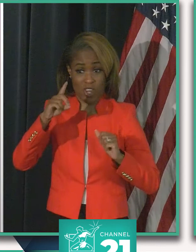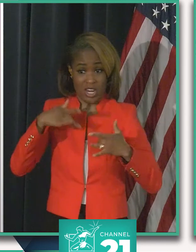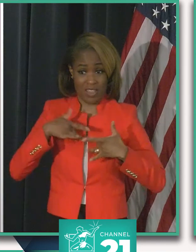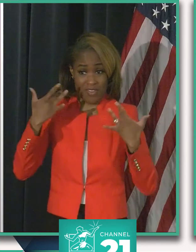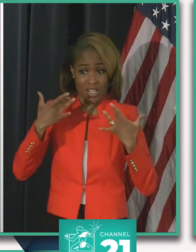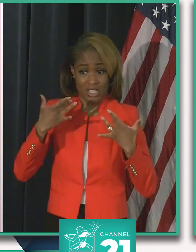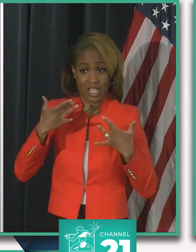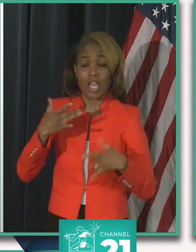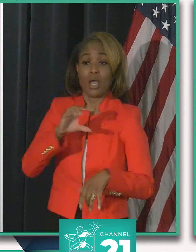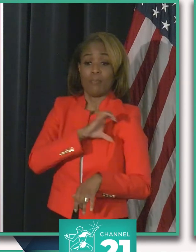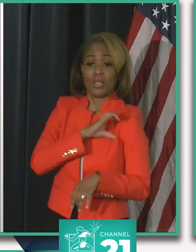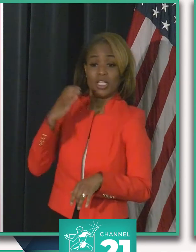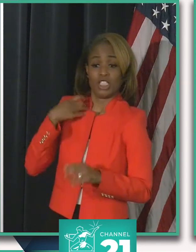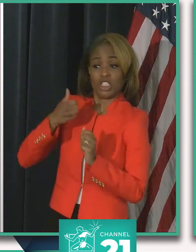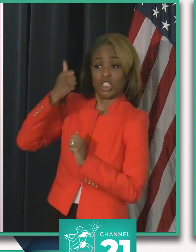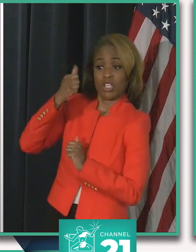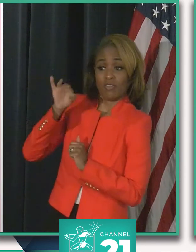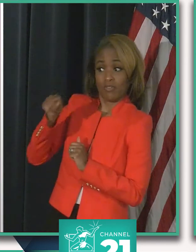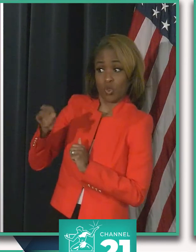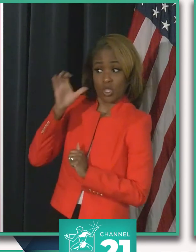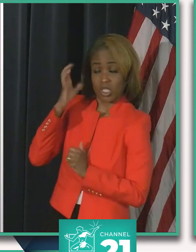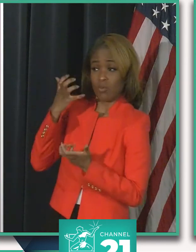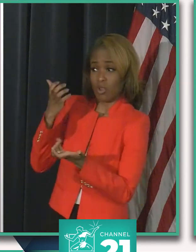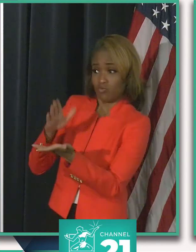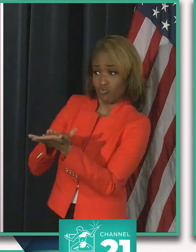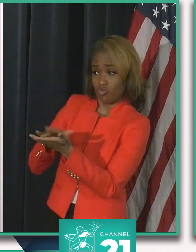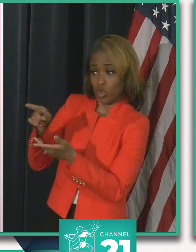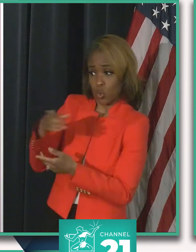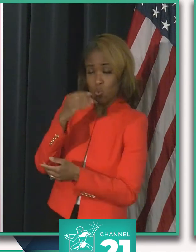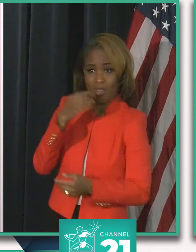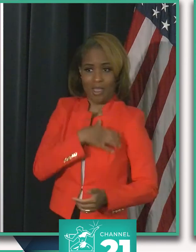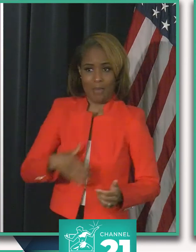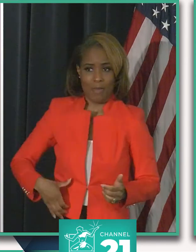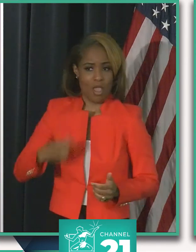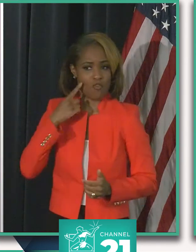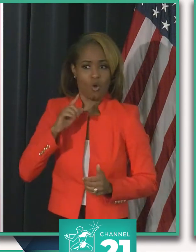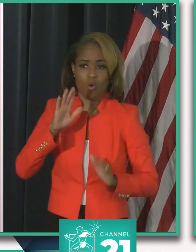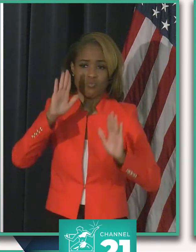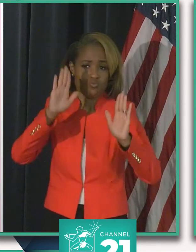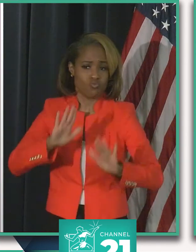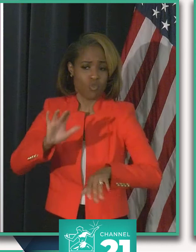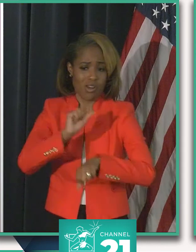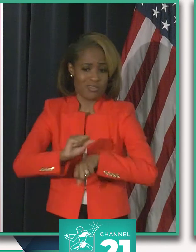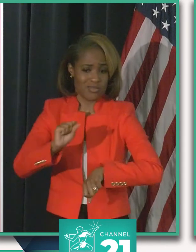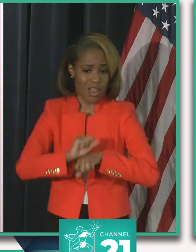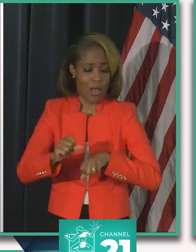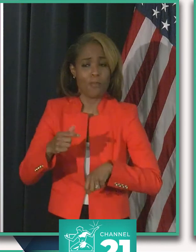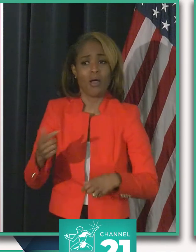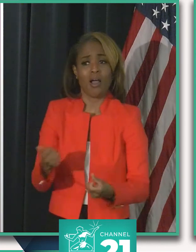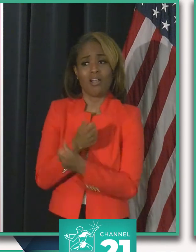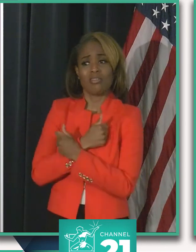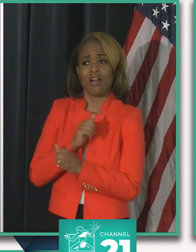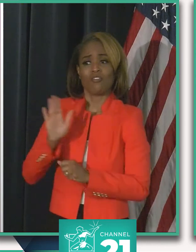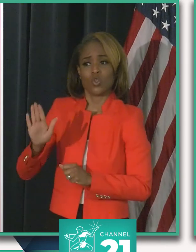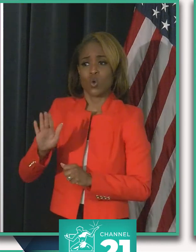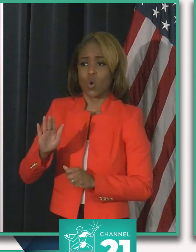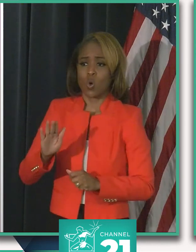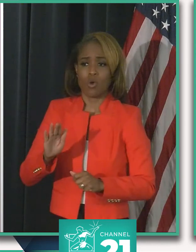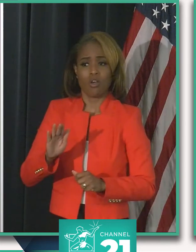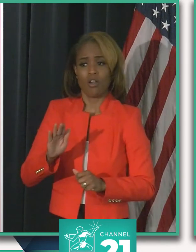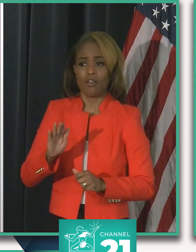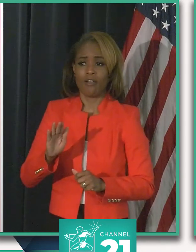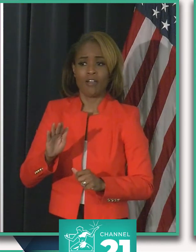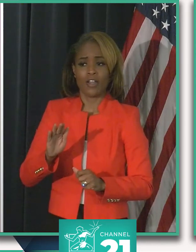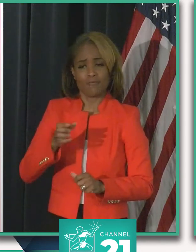you're listening, I want to commend both you and the mayor for the outstanding job you do. And I love your no-nonsense approach